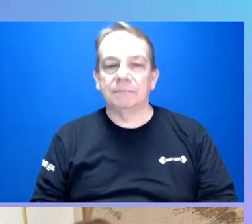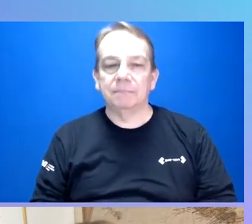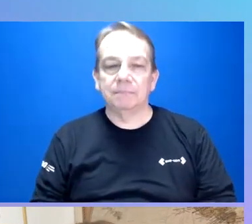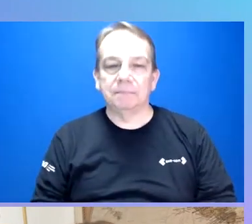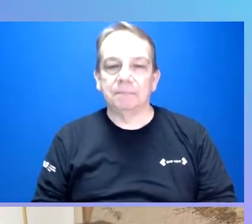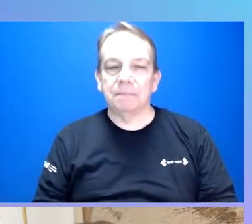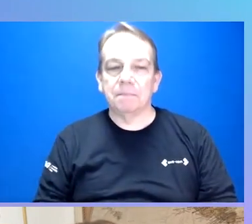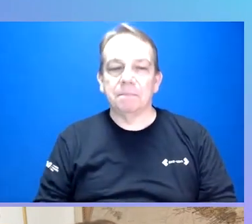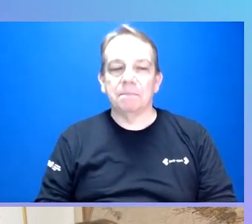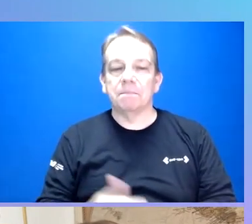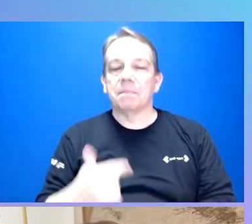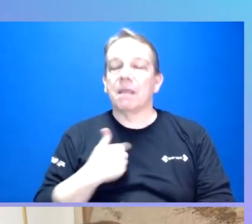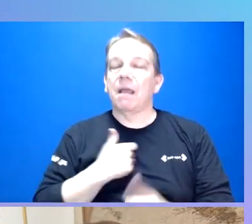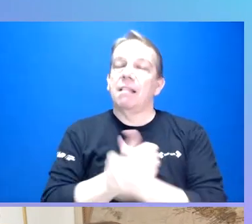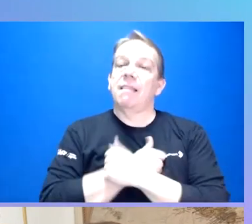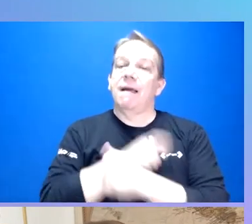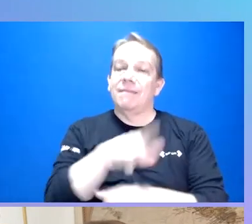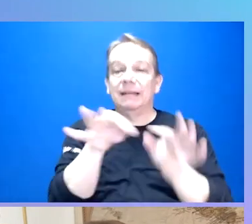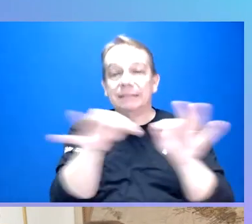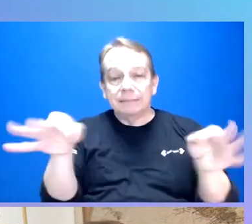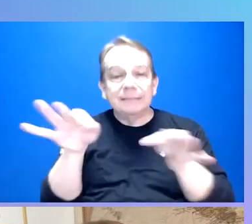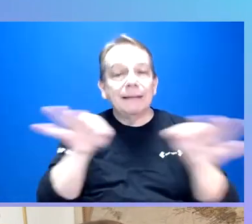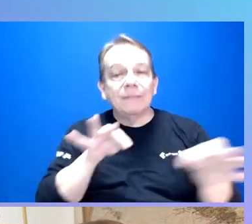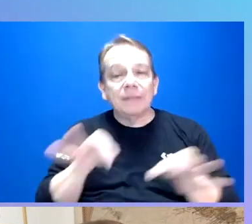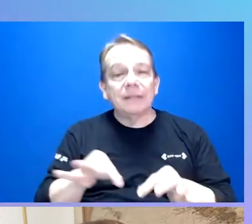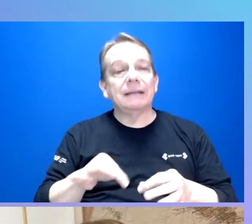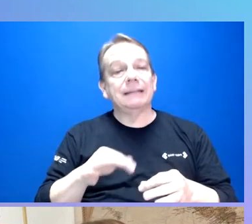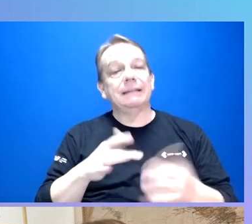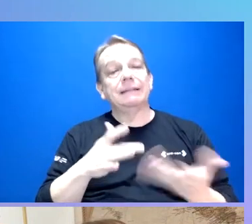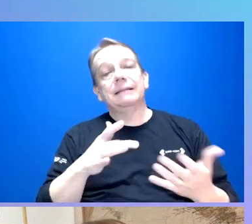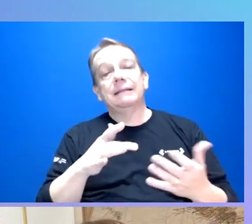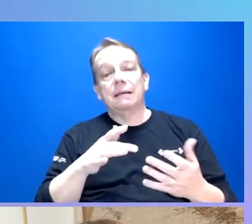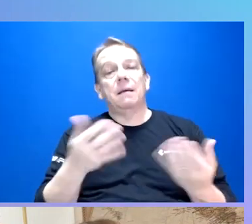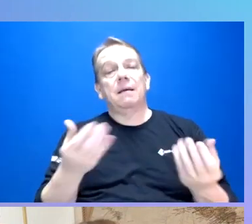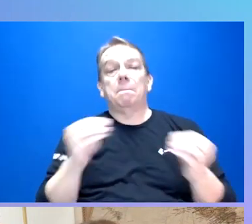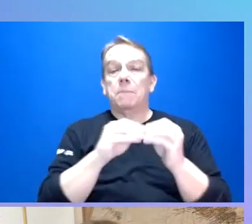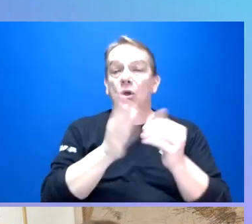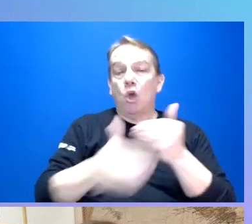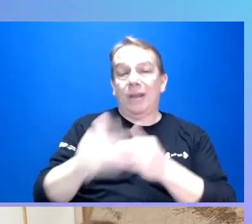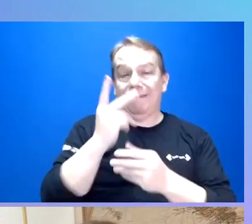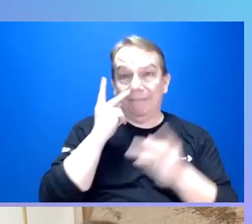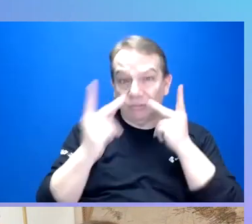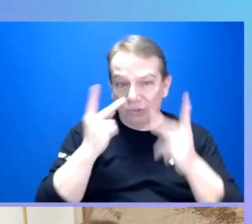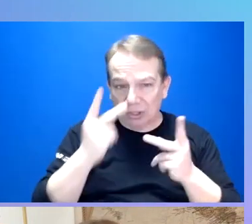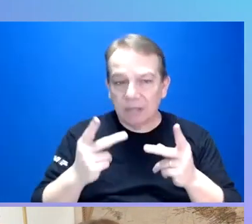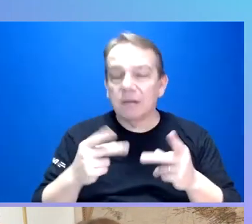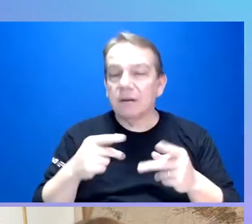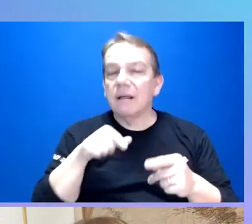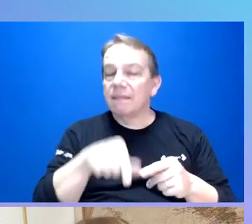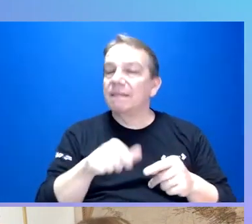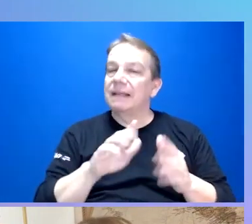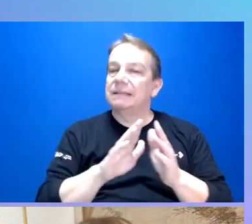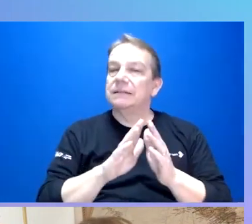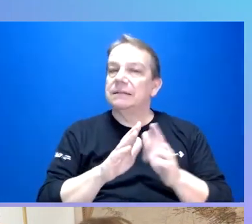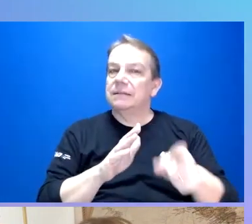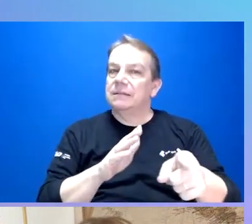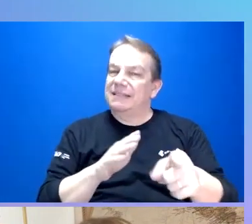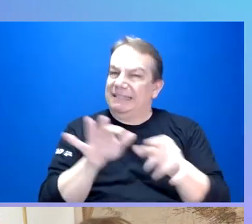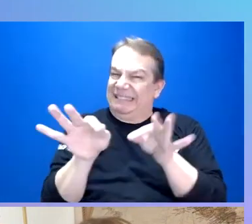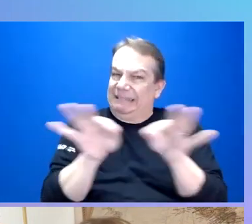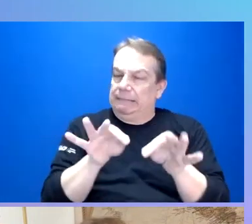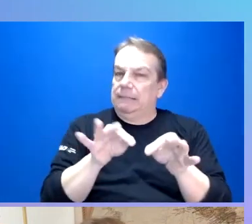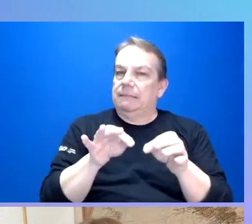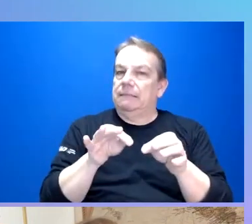So I love this definition from the book, The Senses Design Beyond Vision. And so the authors here define multisensory